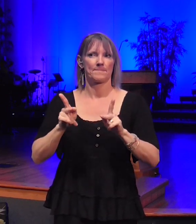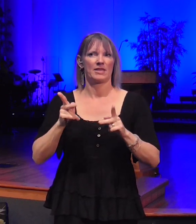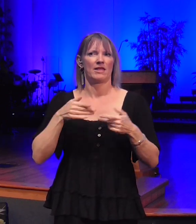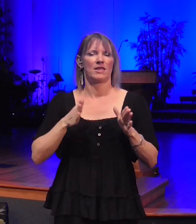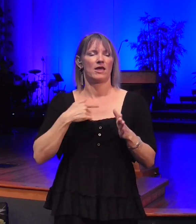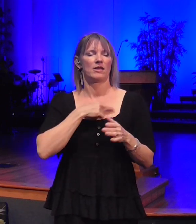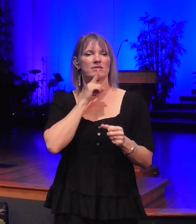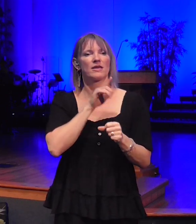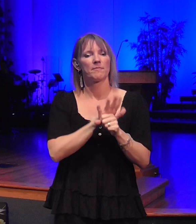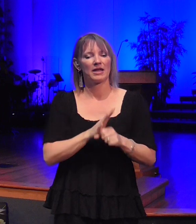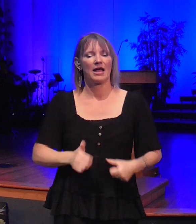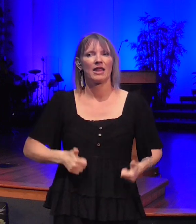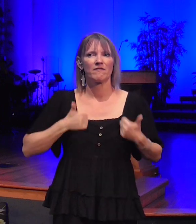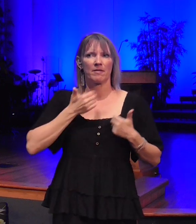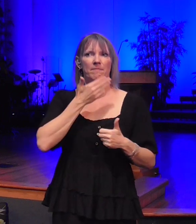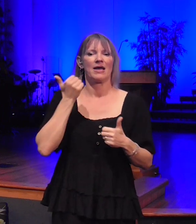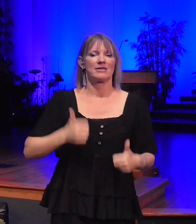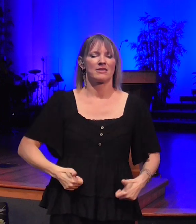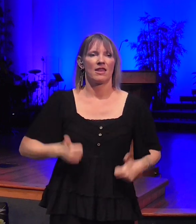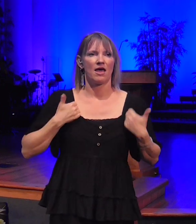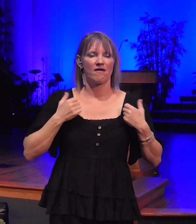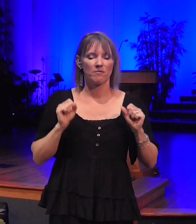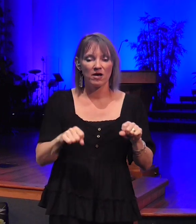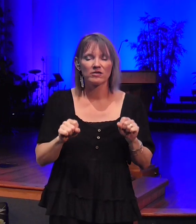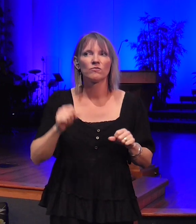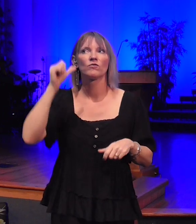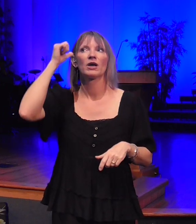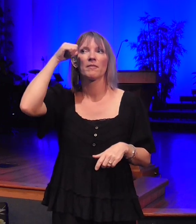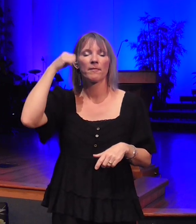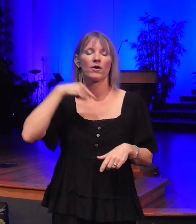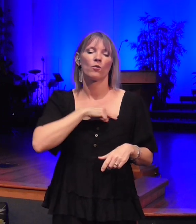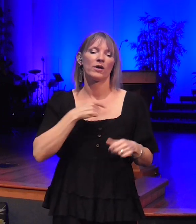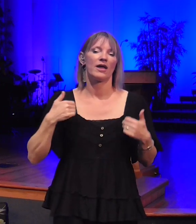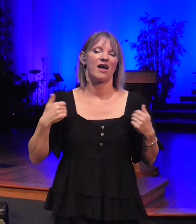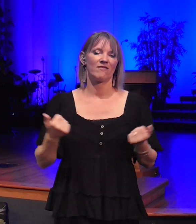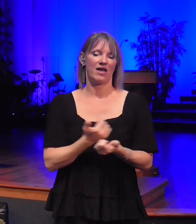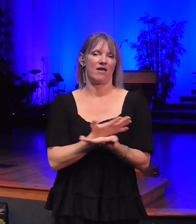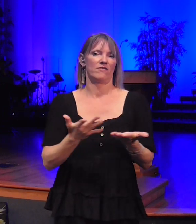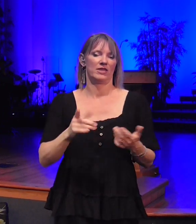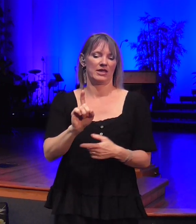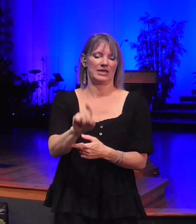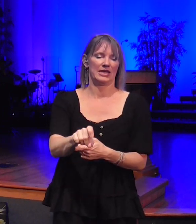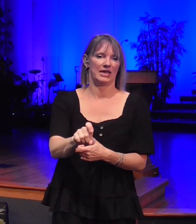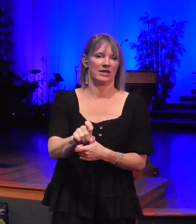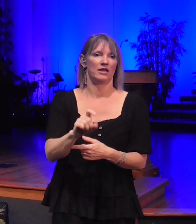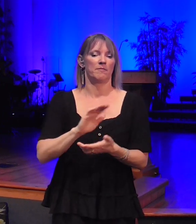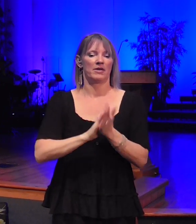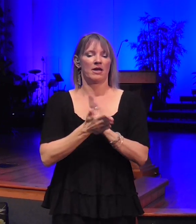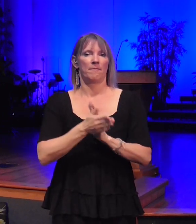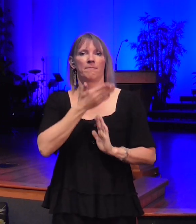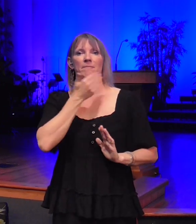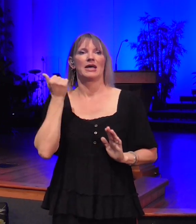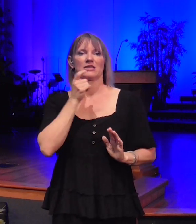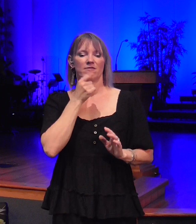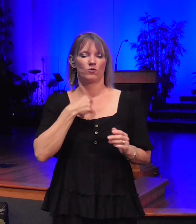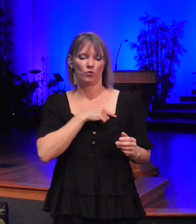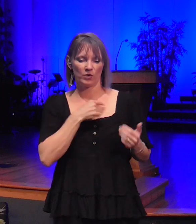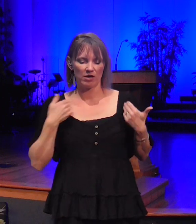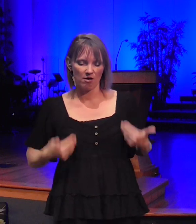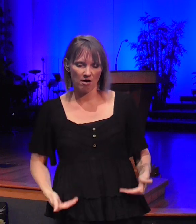best life possible, remembering indeed that we have everything we need to be the best who we are. I have